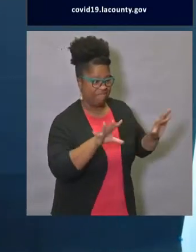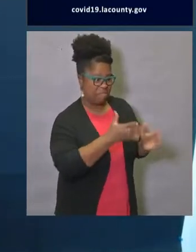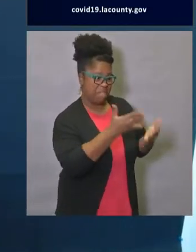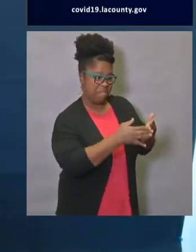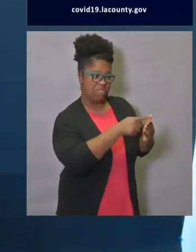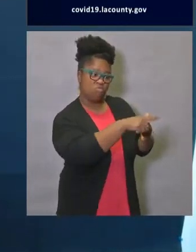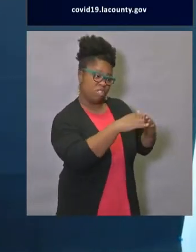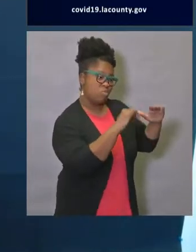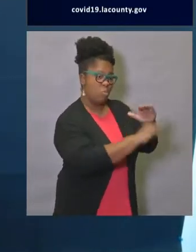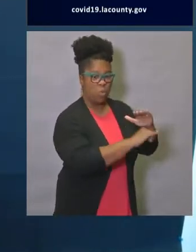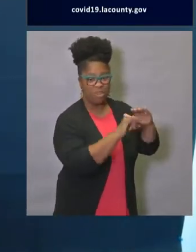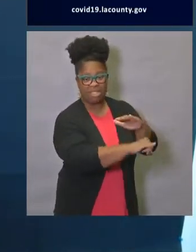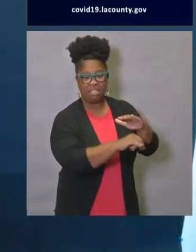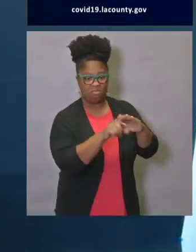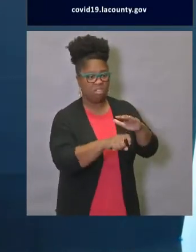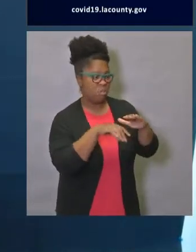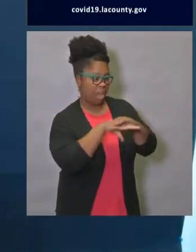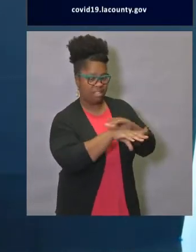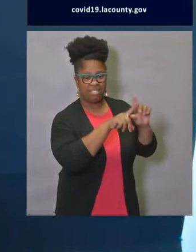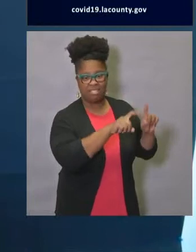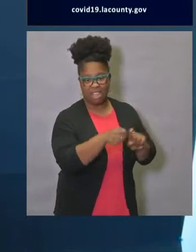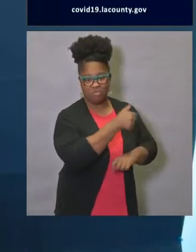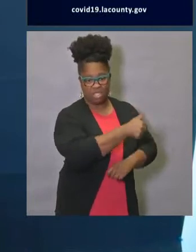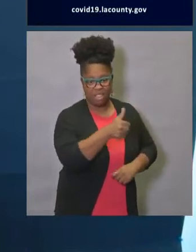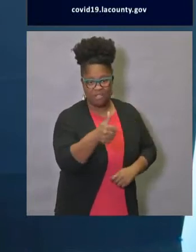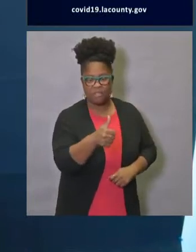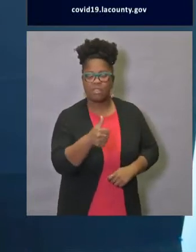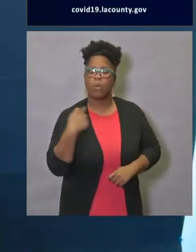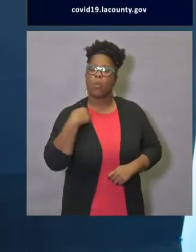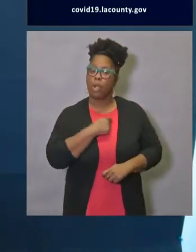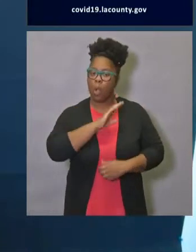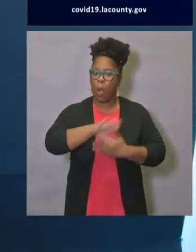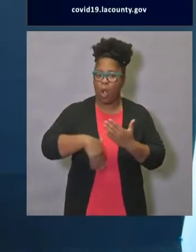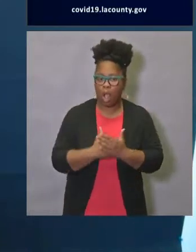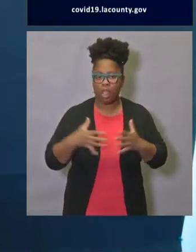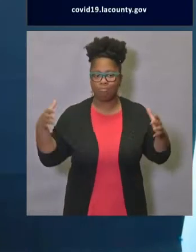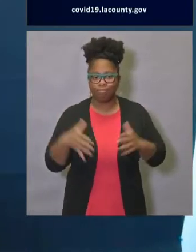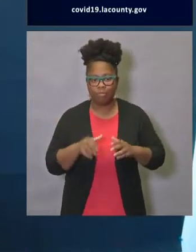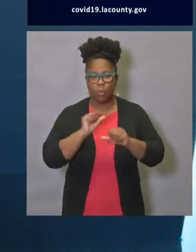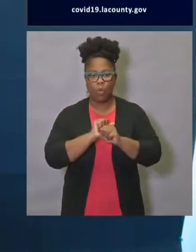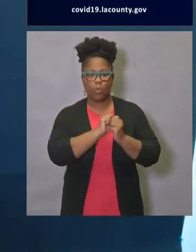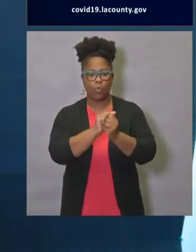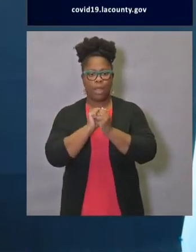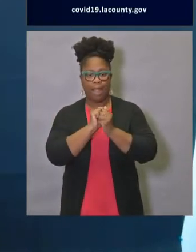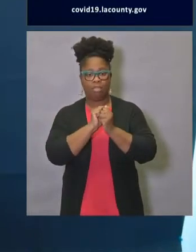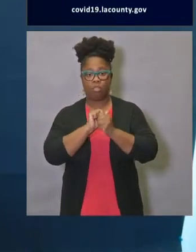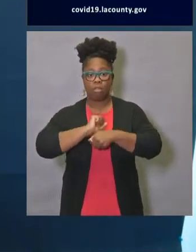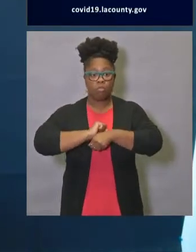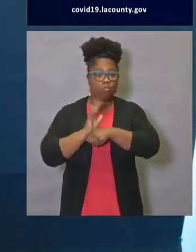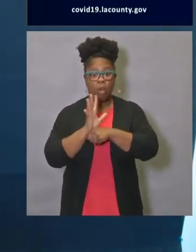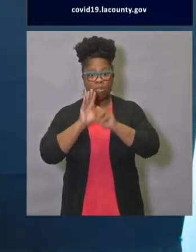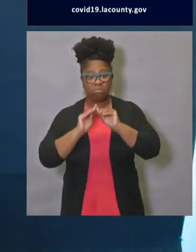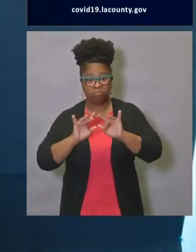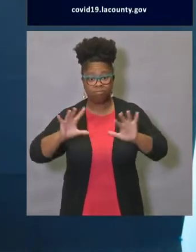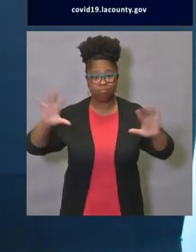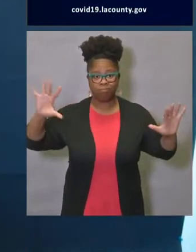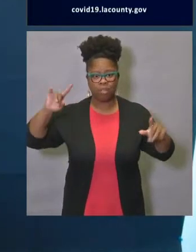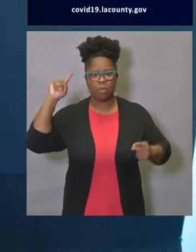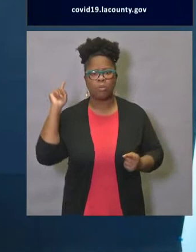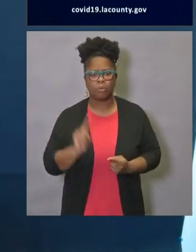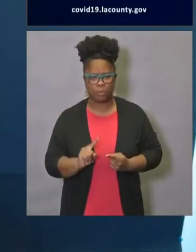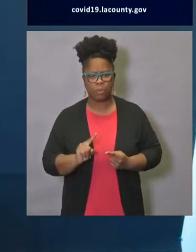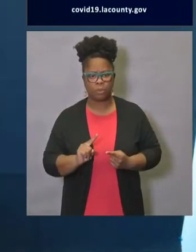to access testing. This is how we can all partner together to stop the virus from spreading. As soon as you